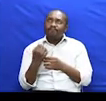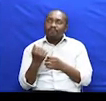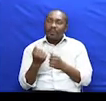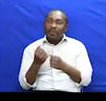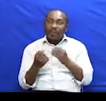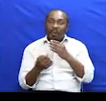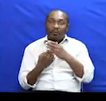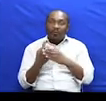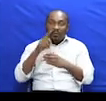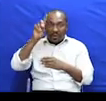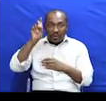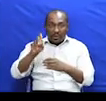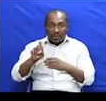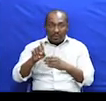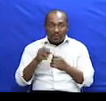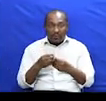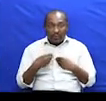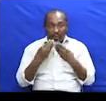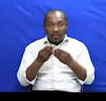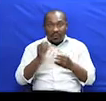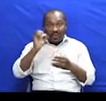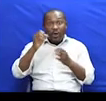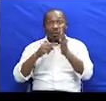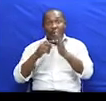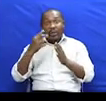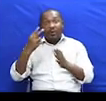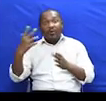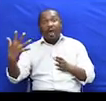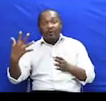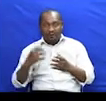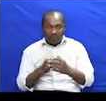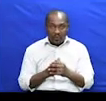from the question it was given as 0.25